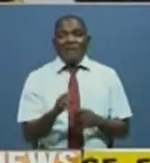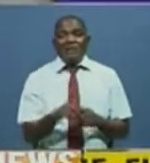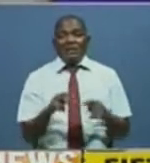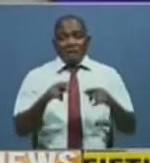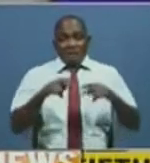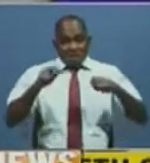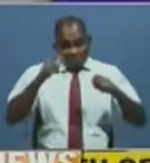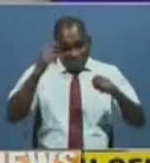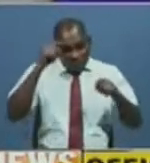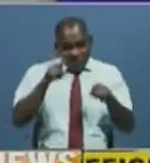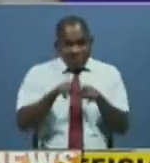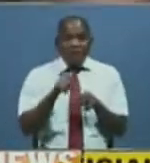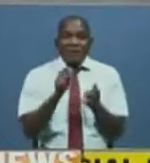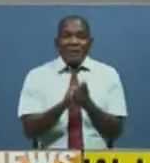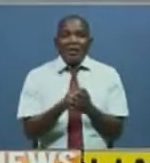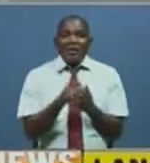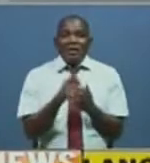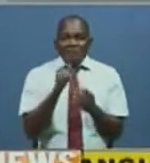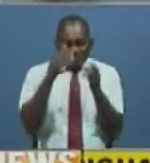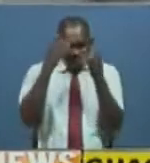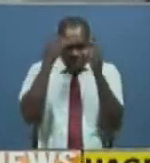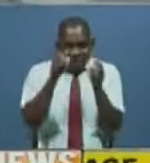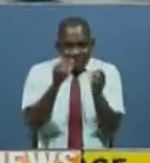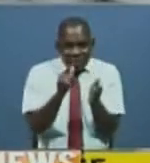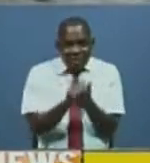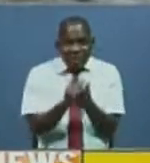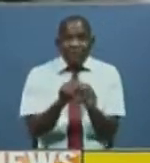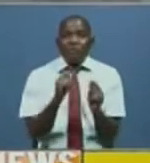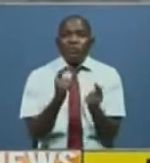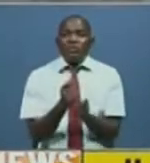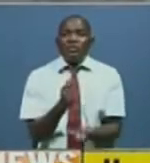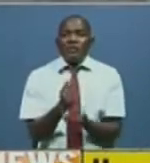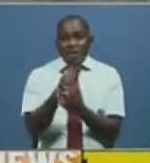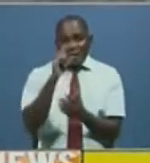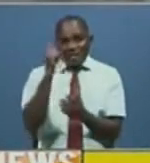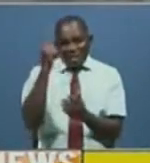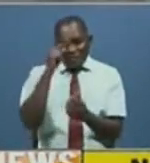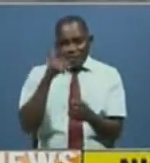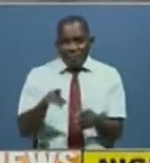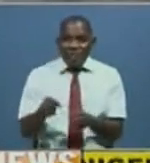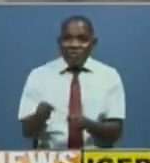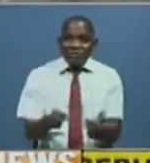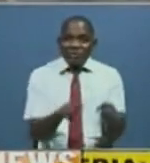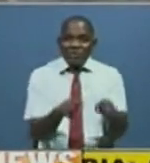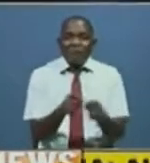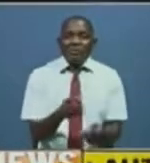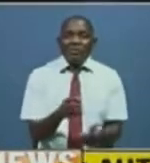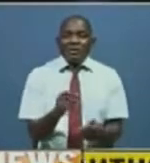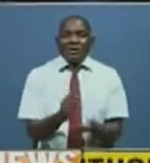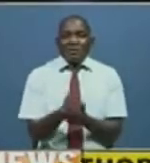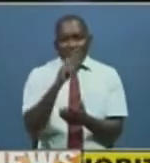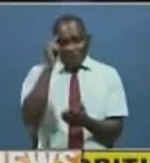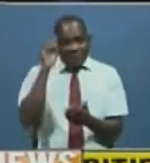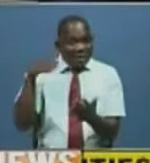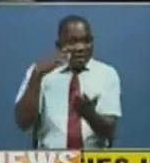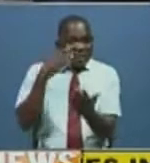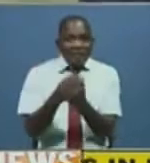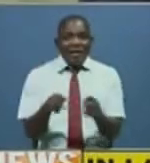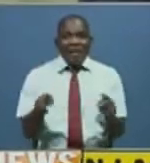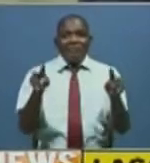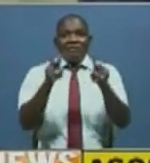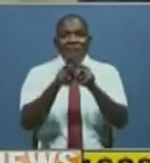deal, Nana Osebunso expressed the determination of the group to help government fashion out a strategy to help government to achieve value for